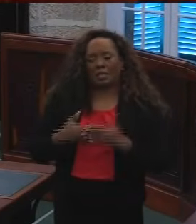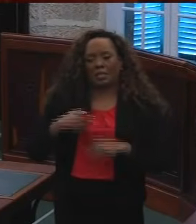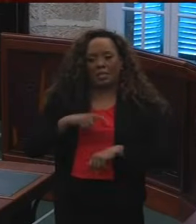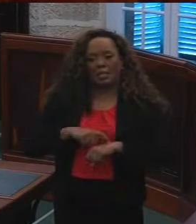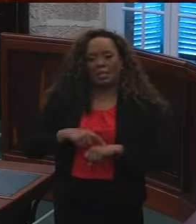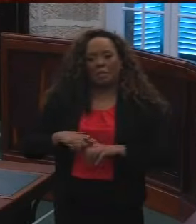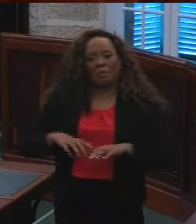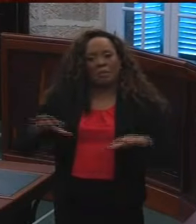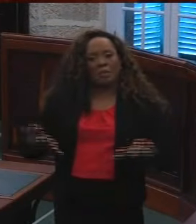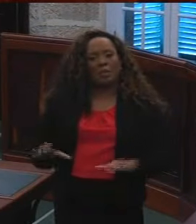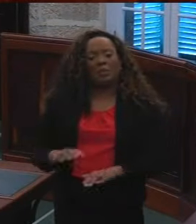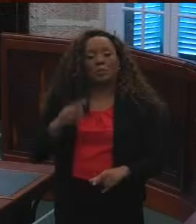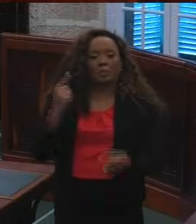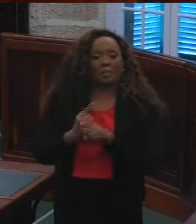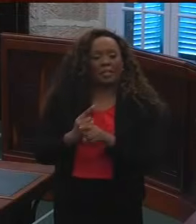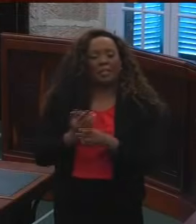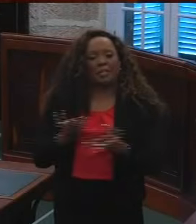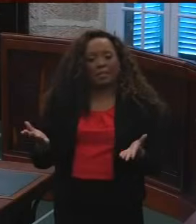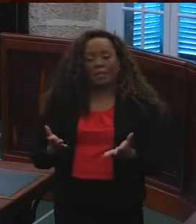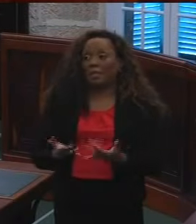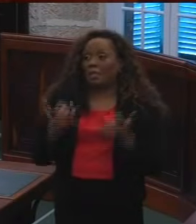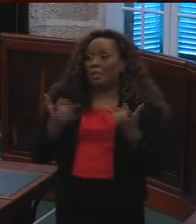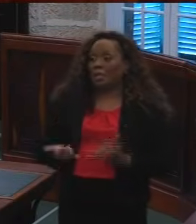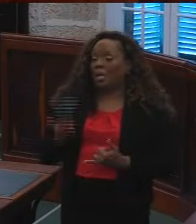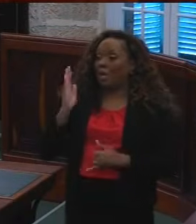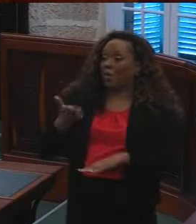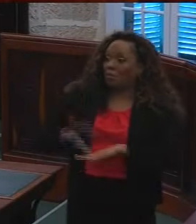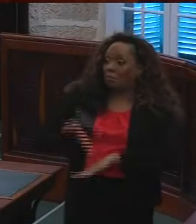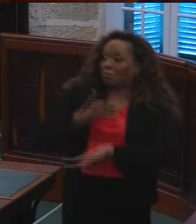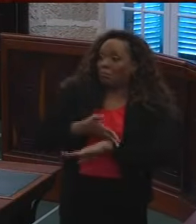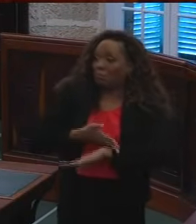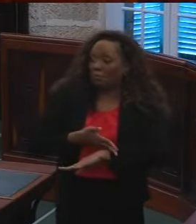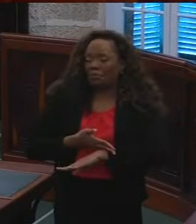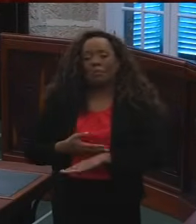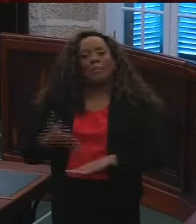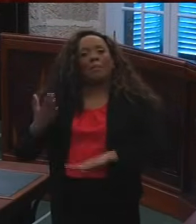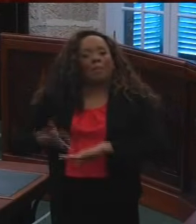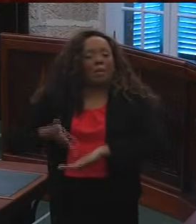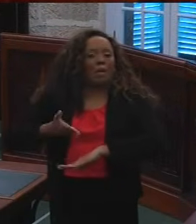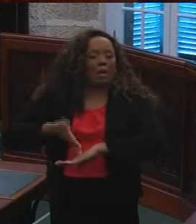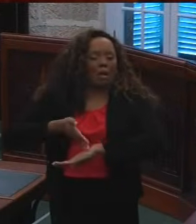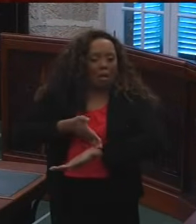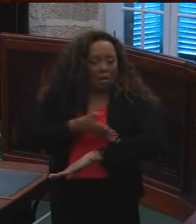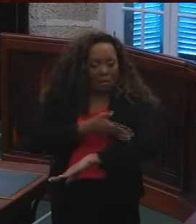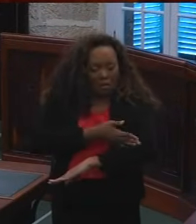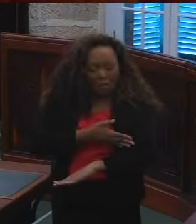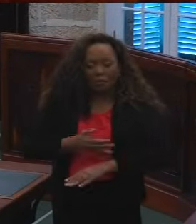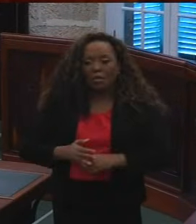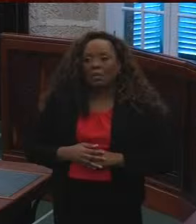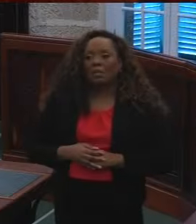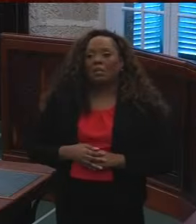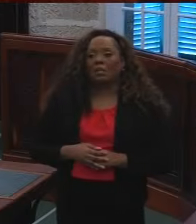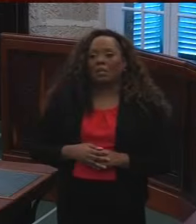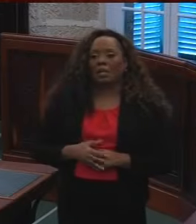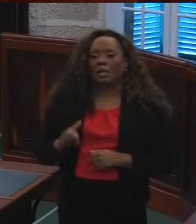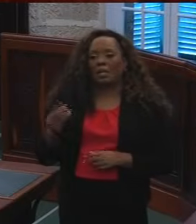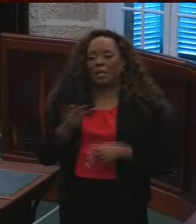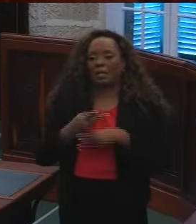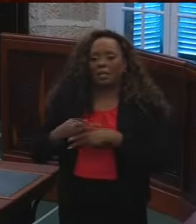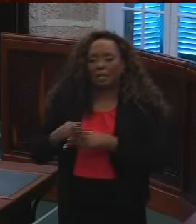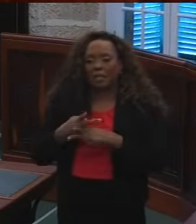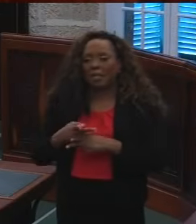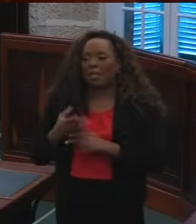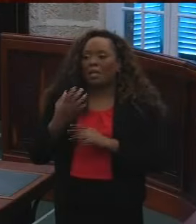going to do the right thing to improve, enhance, as the bill refers to care and